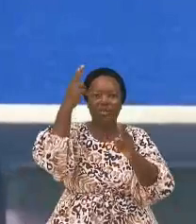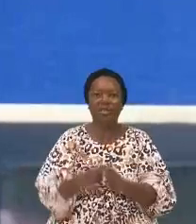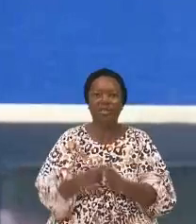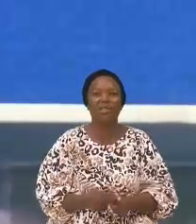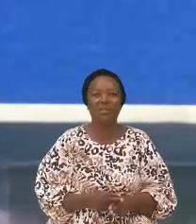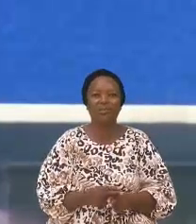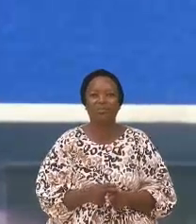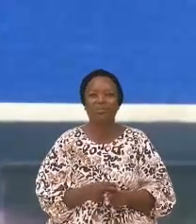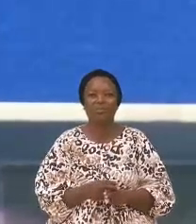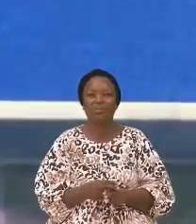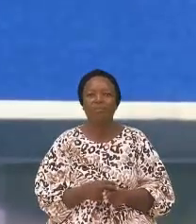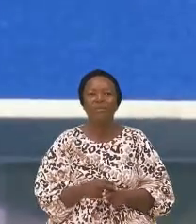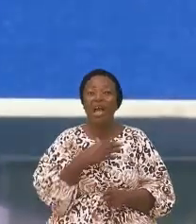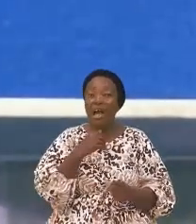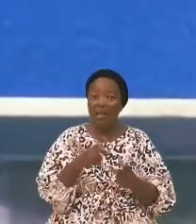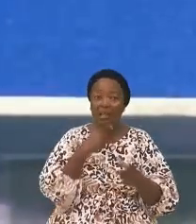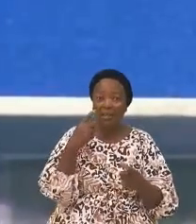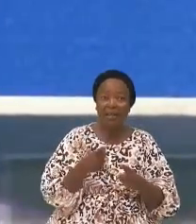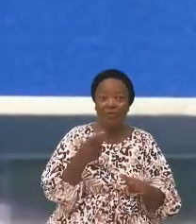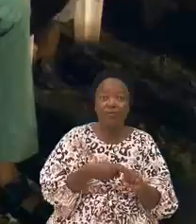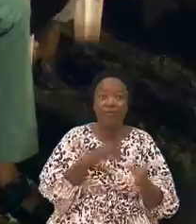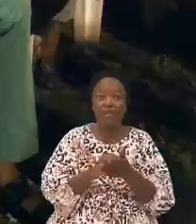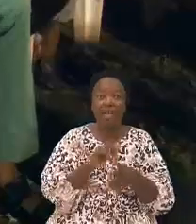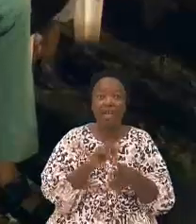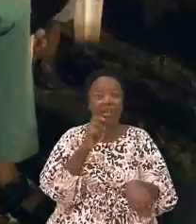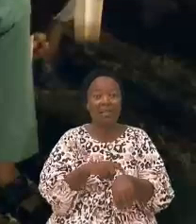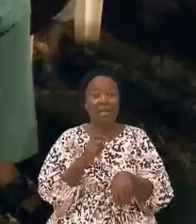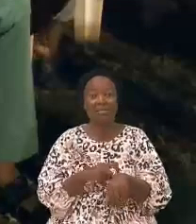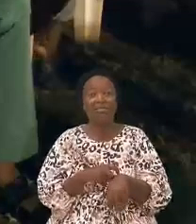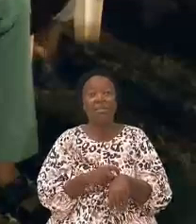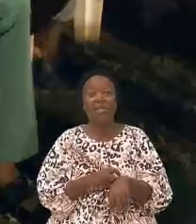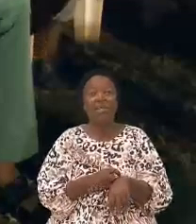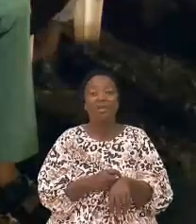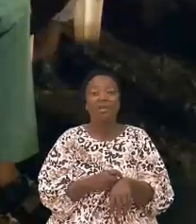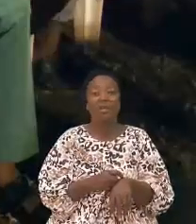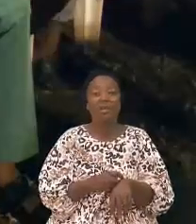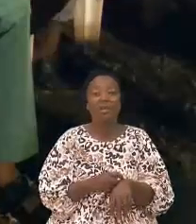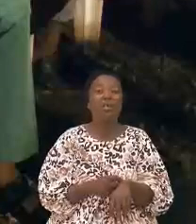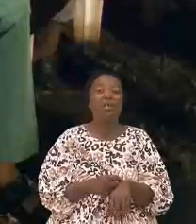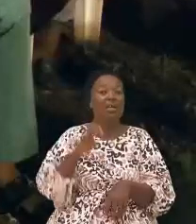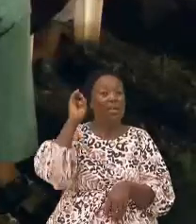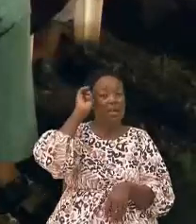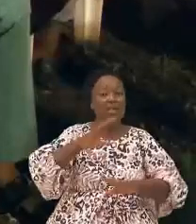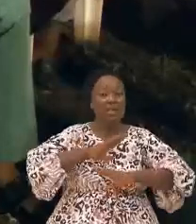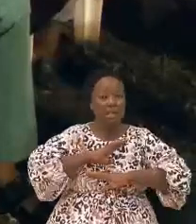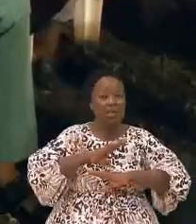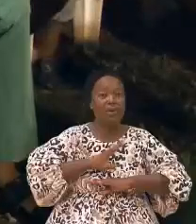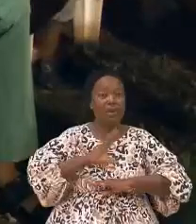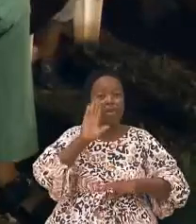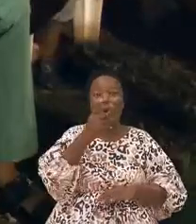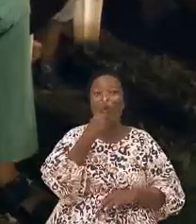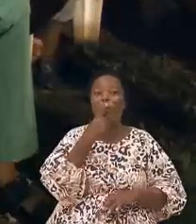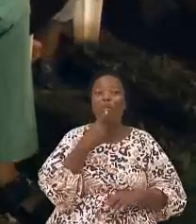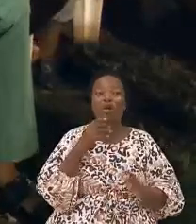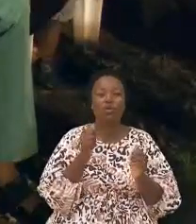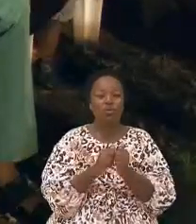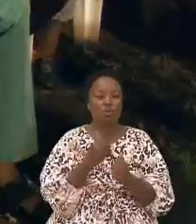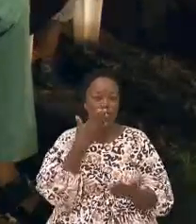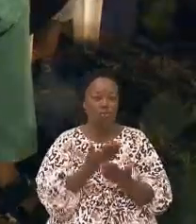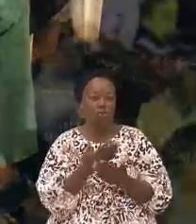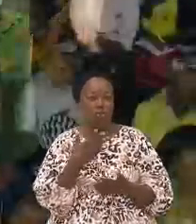you this very moment in Jesus' name. And then from that time on,